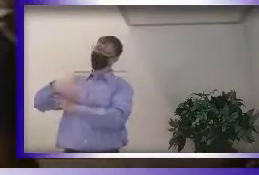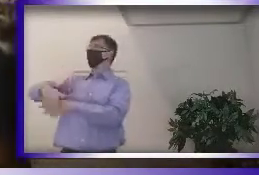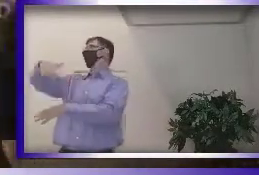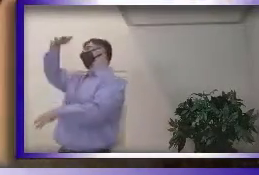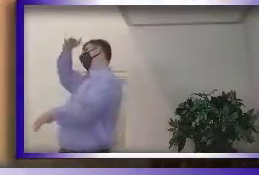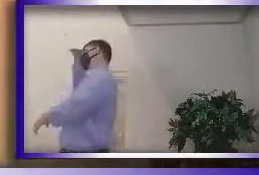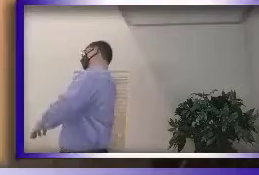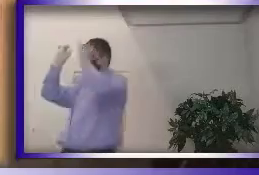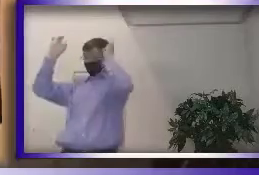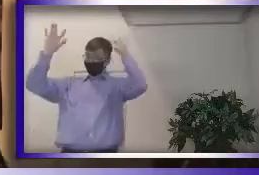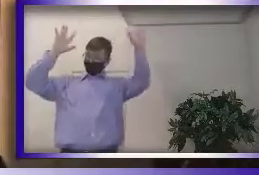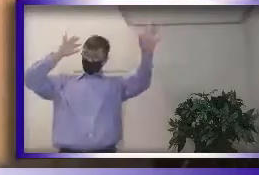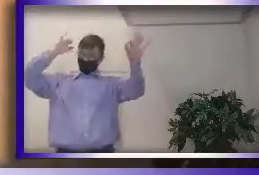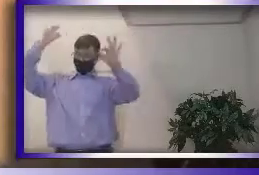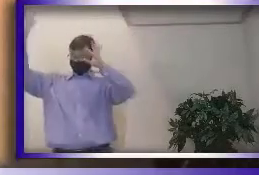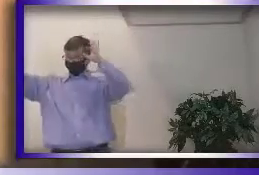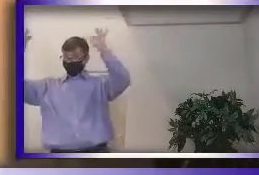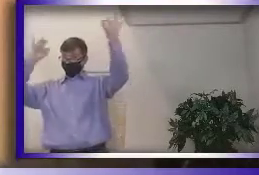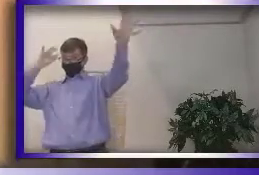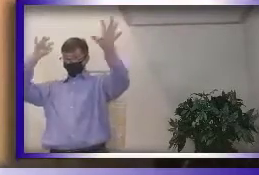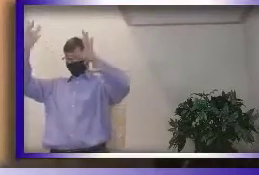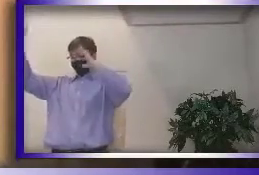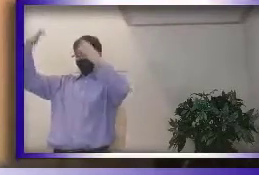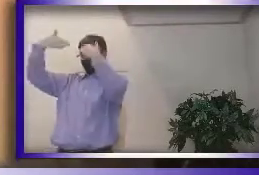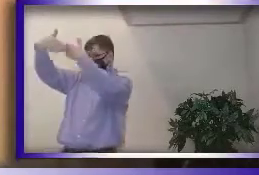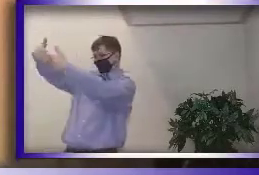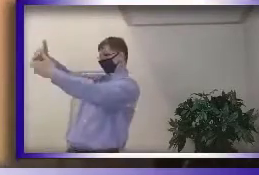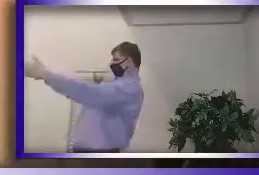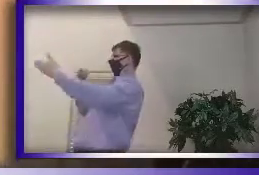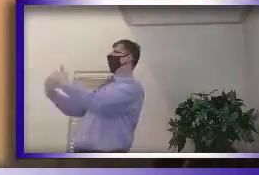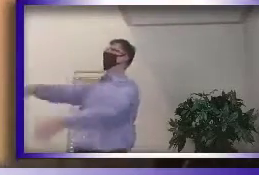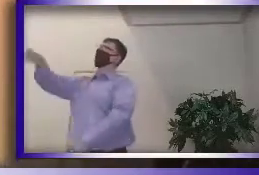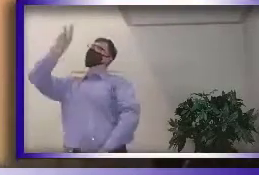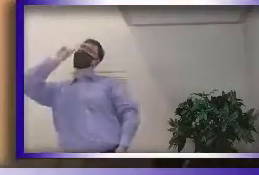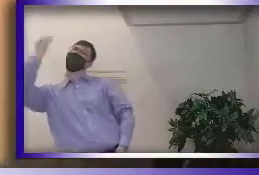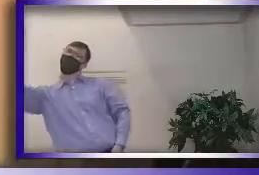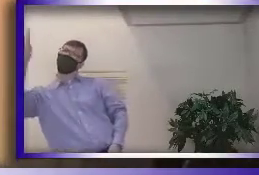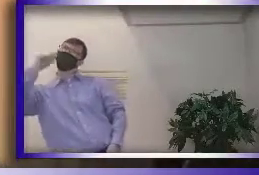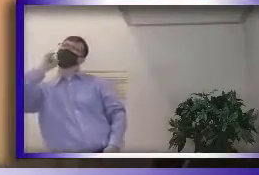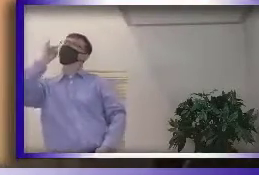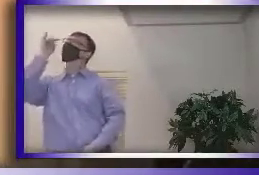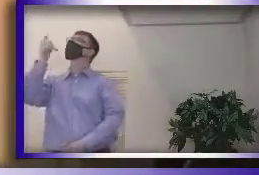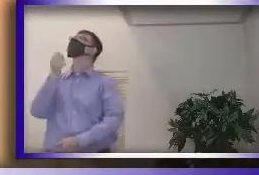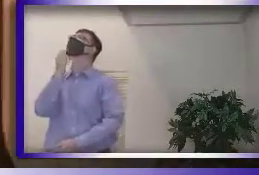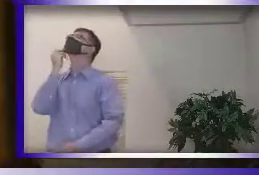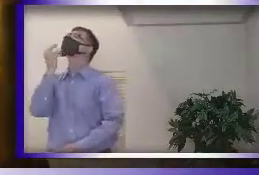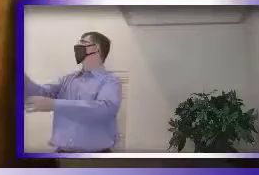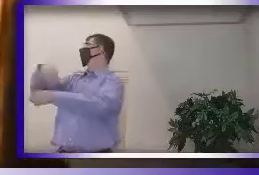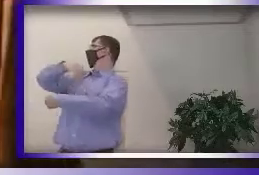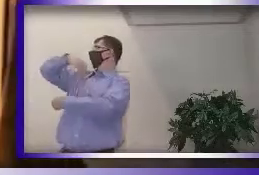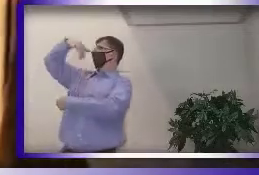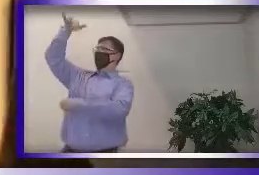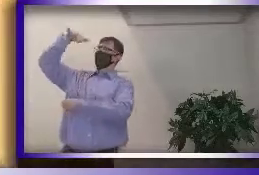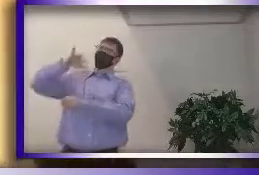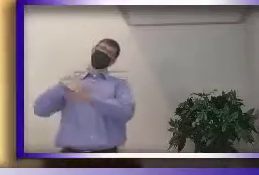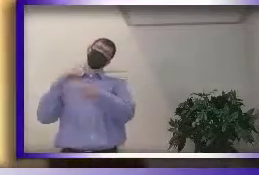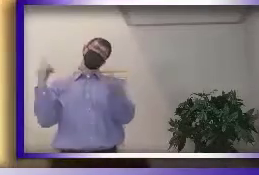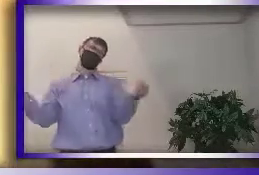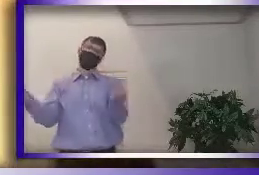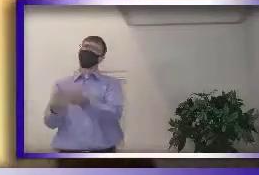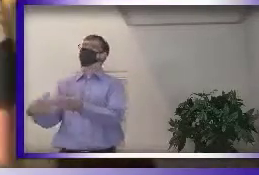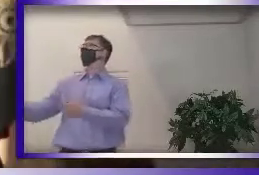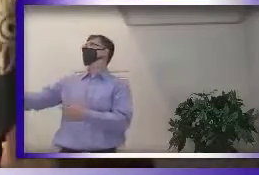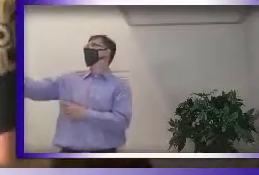own mystical experiences, we no longer have the teacher right in front of us.